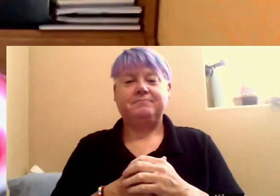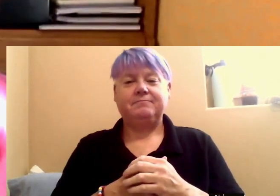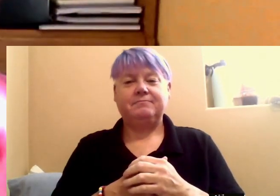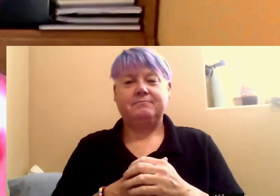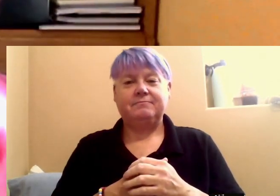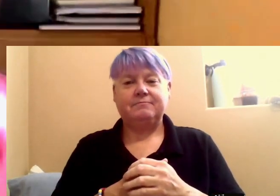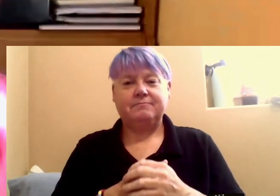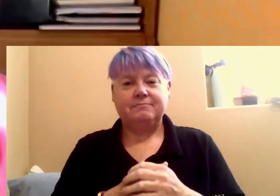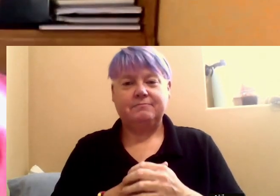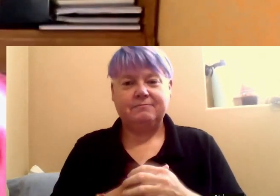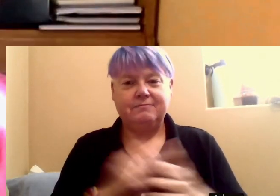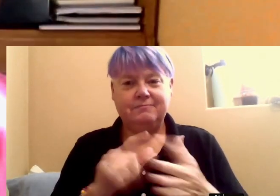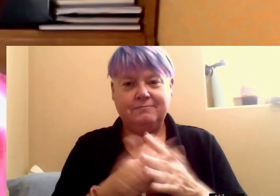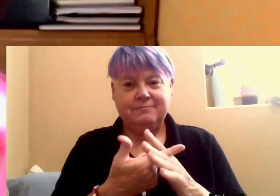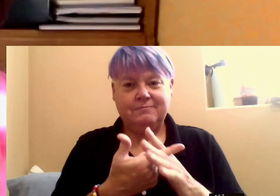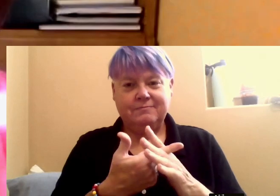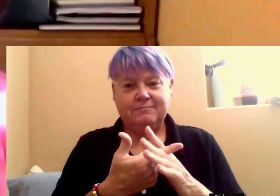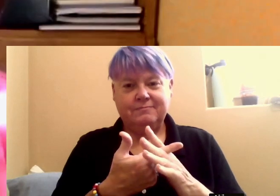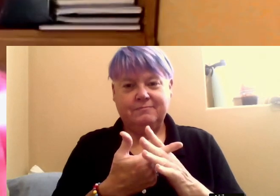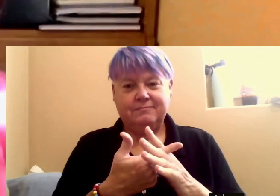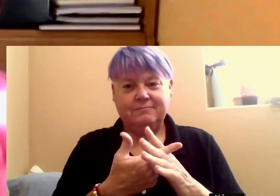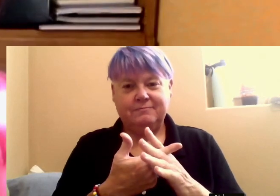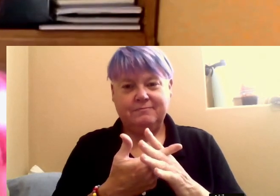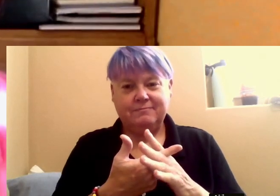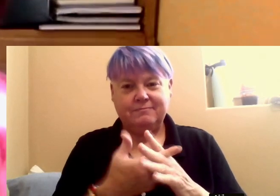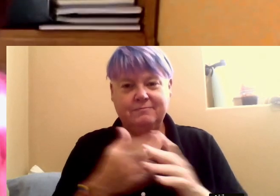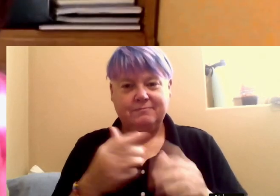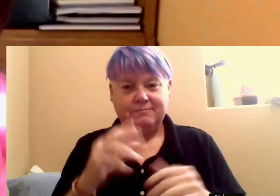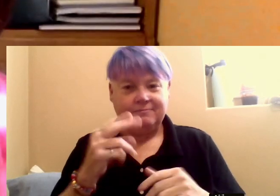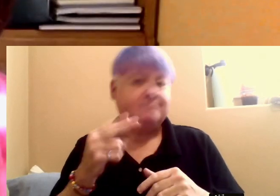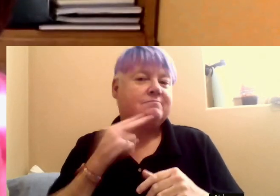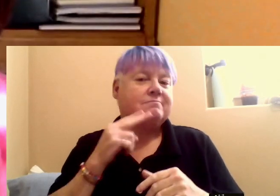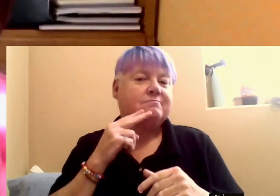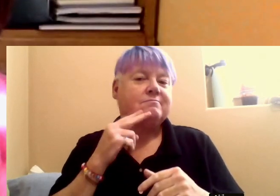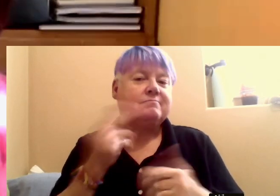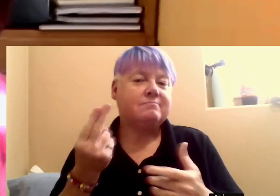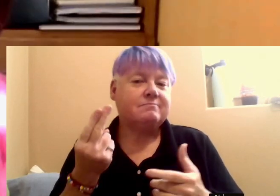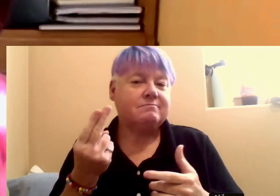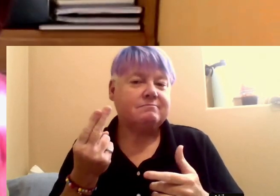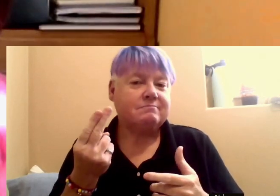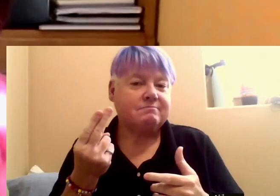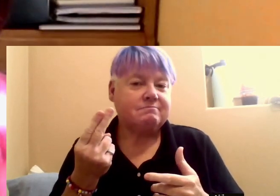So we'll start at the beginning. Hazel, dog thief.